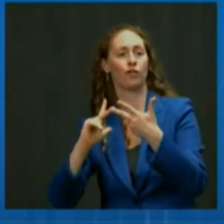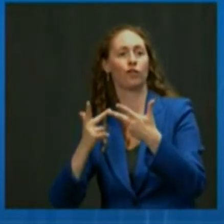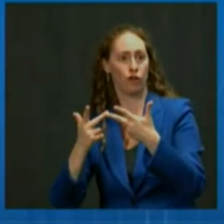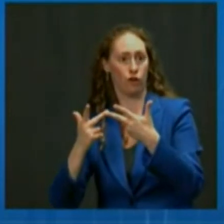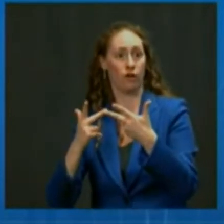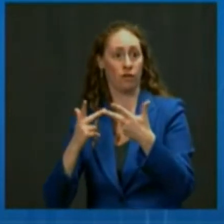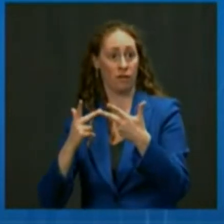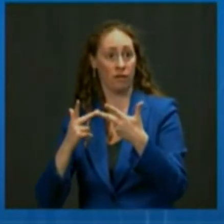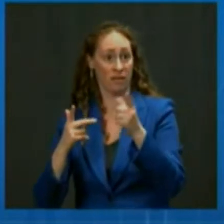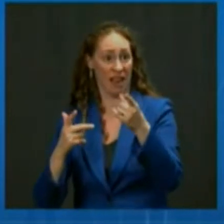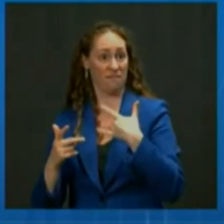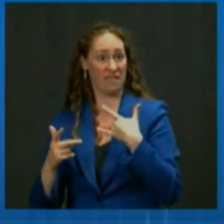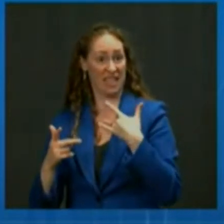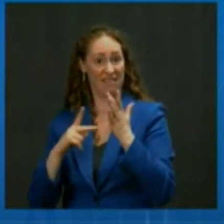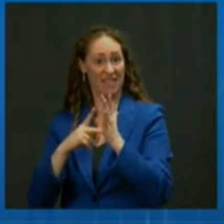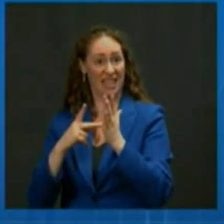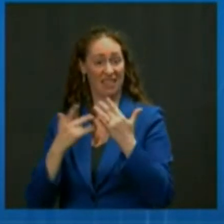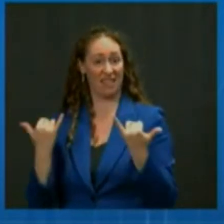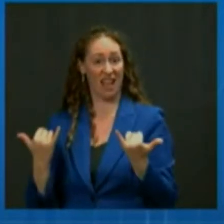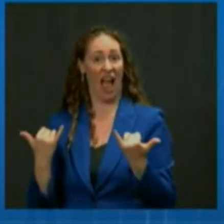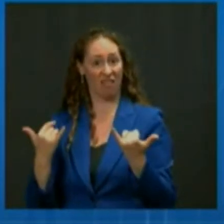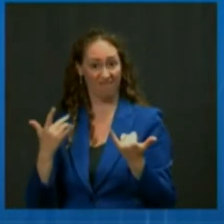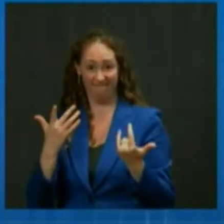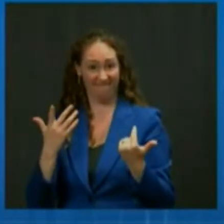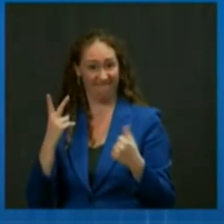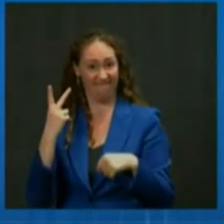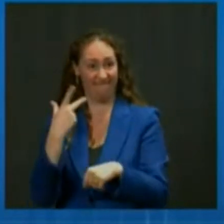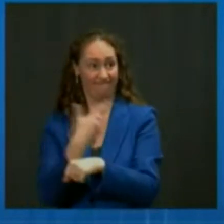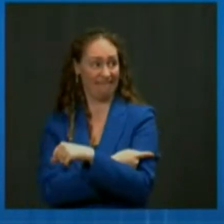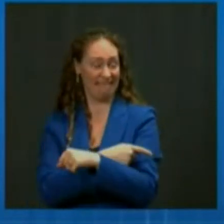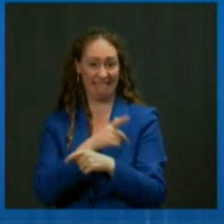hospitalization and death? Thanks. Let's start with you, Dr. Murthy.